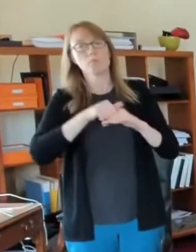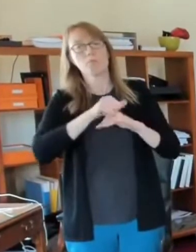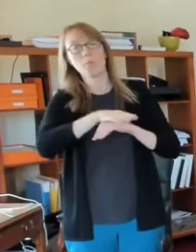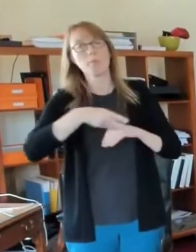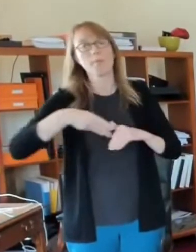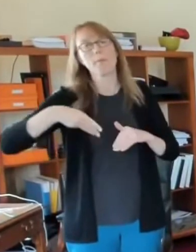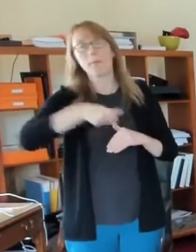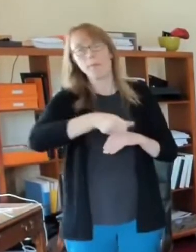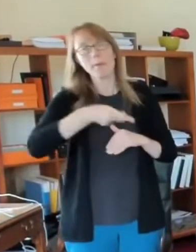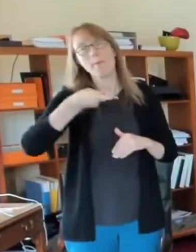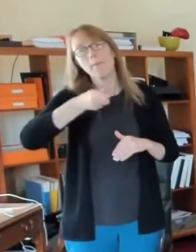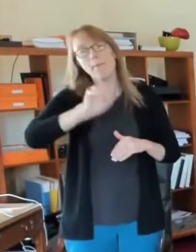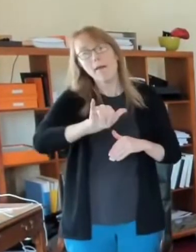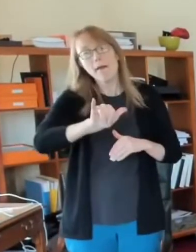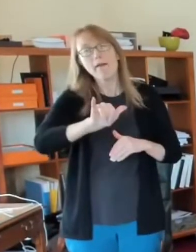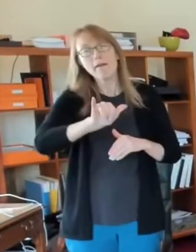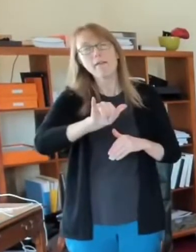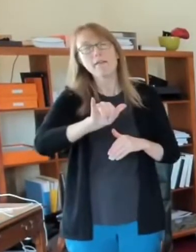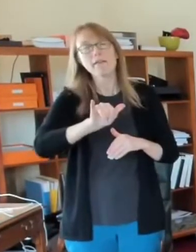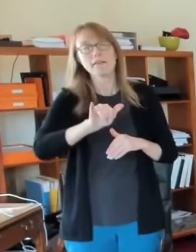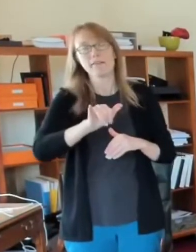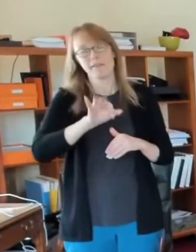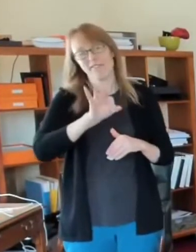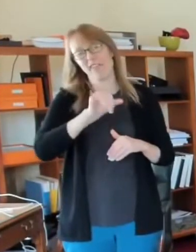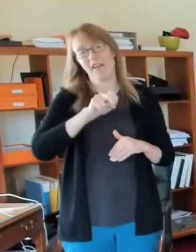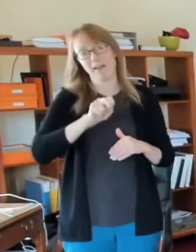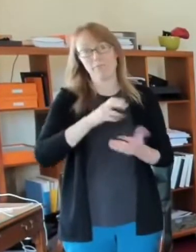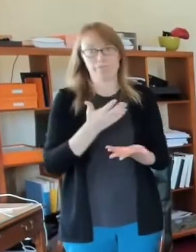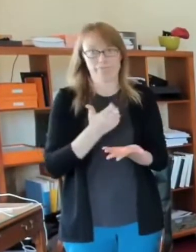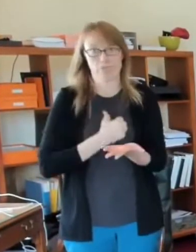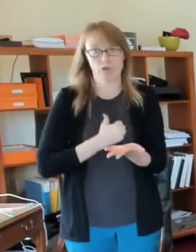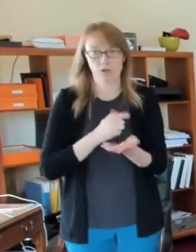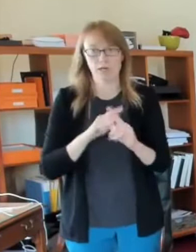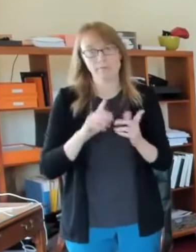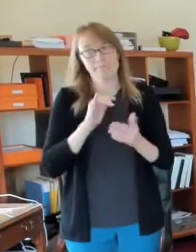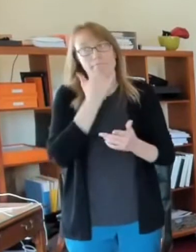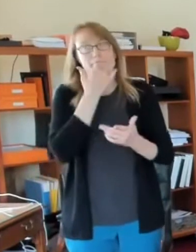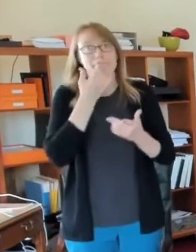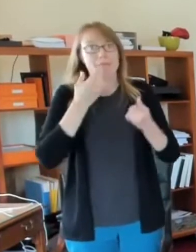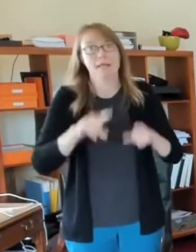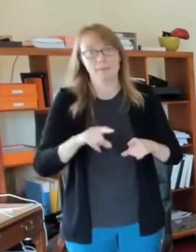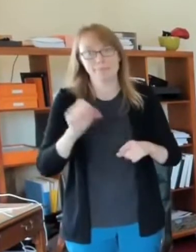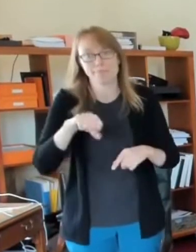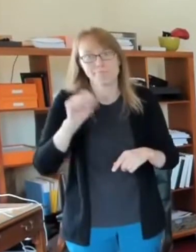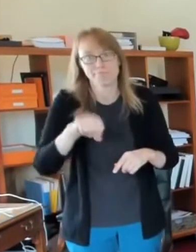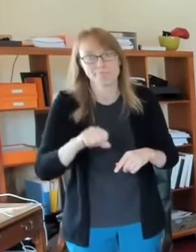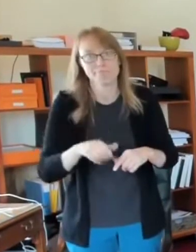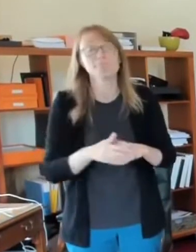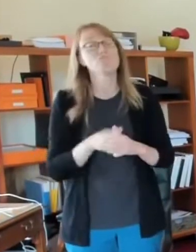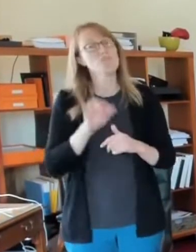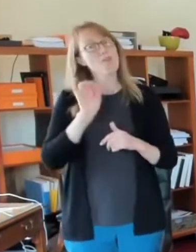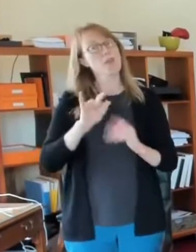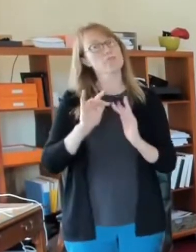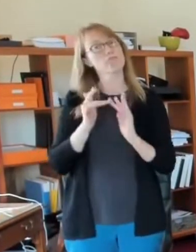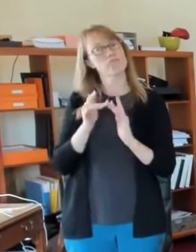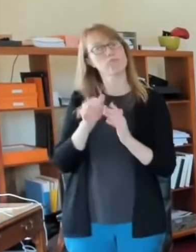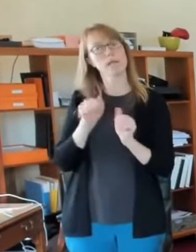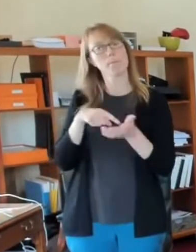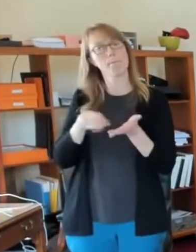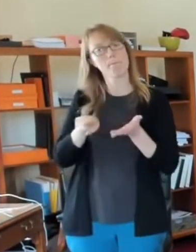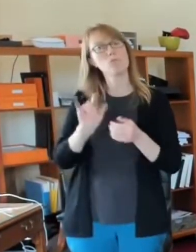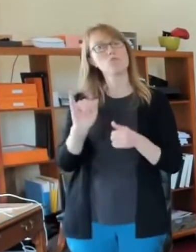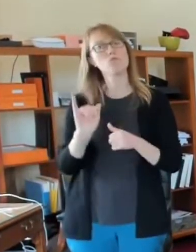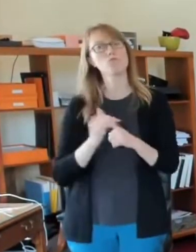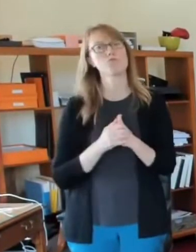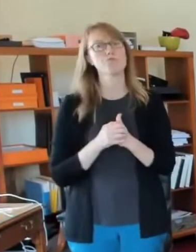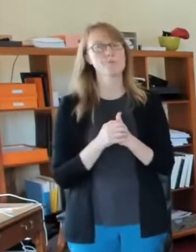sorry, but you know, we know these things happen. You can also do that virtually as well. And this is a real,